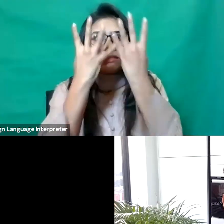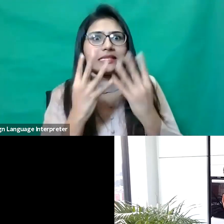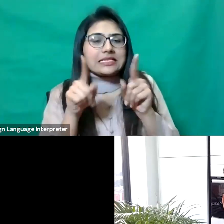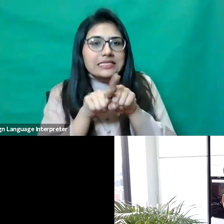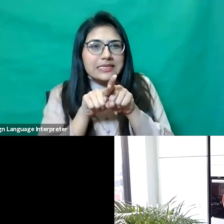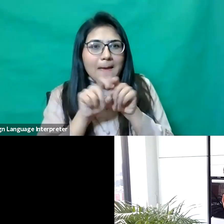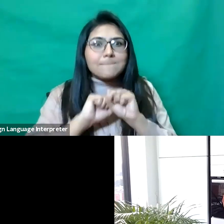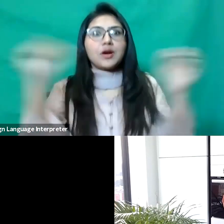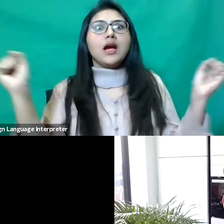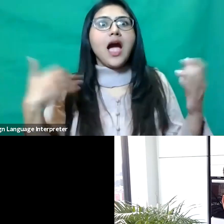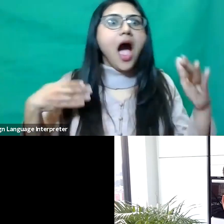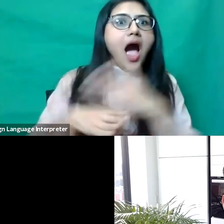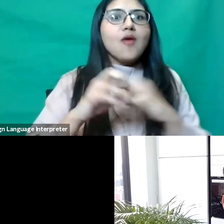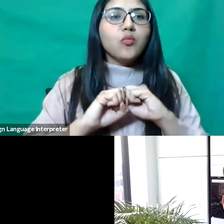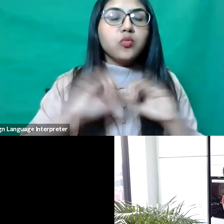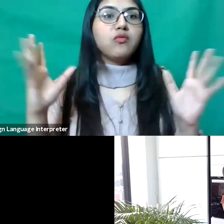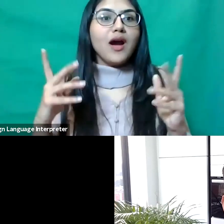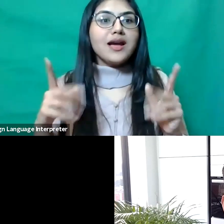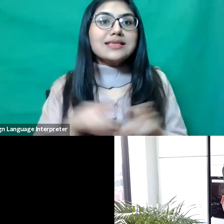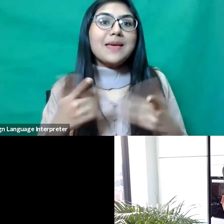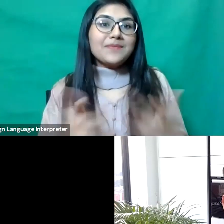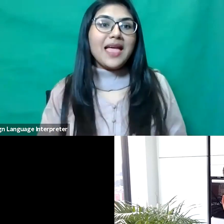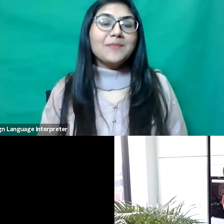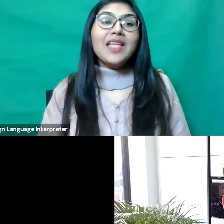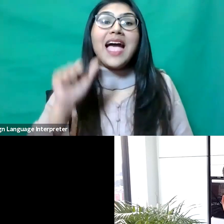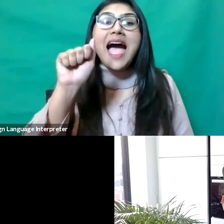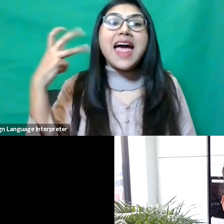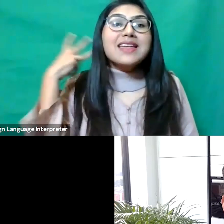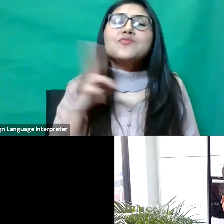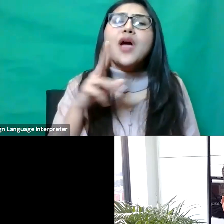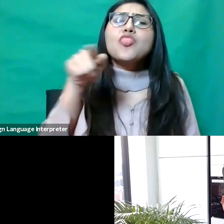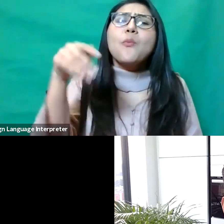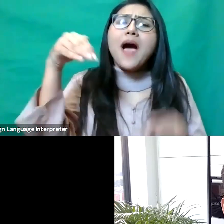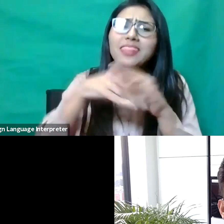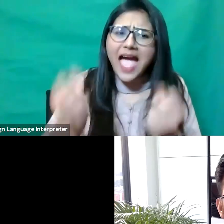far. Do you mind just introducing me to some of the things that you've been working on at the moment?